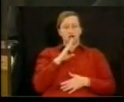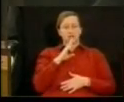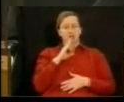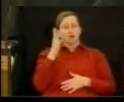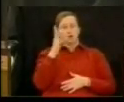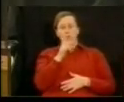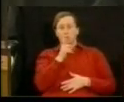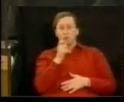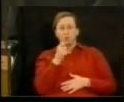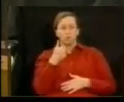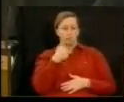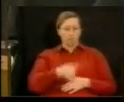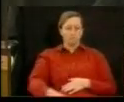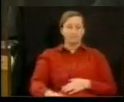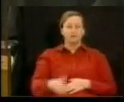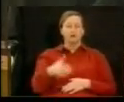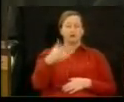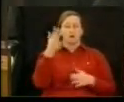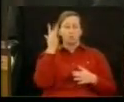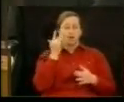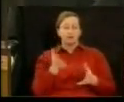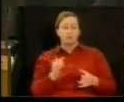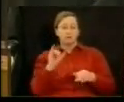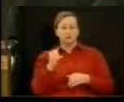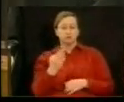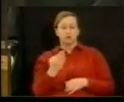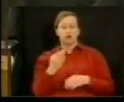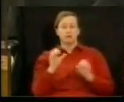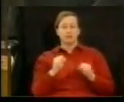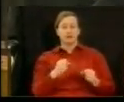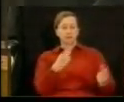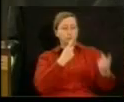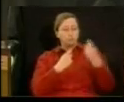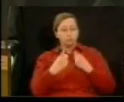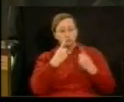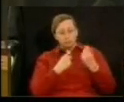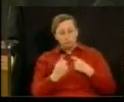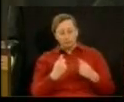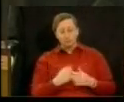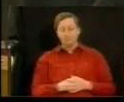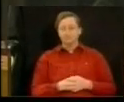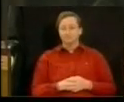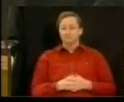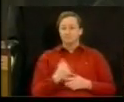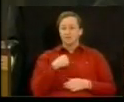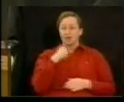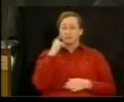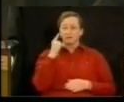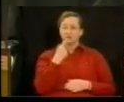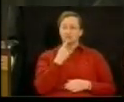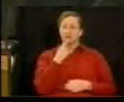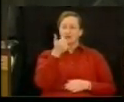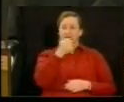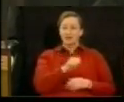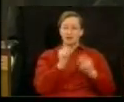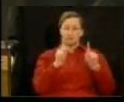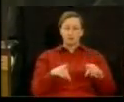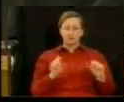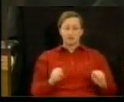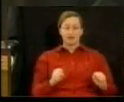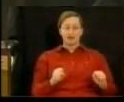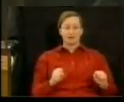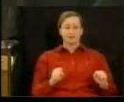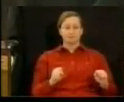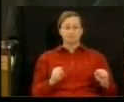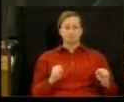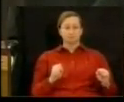face questioning from the commissioners, and perhaps a forum where they could face questioning from the public. I've heard it said that anybody can stack a meeting, but you know what? If a whole